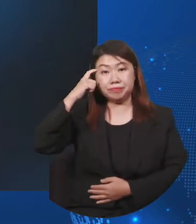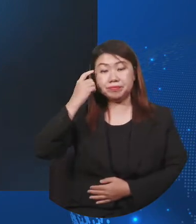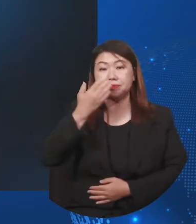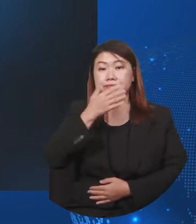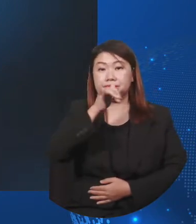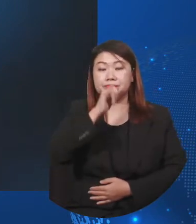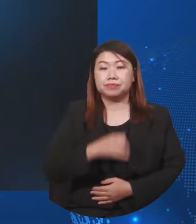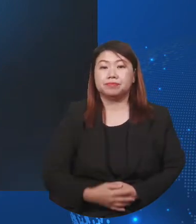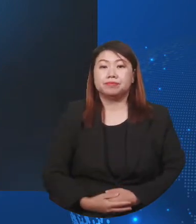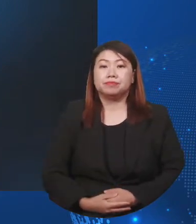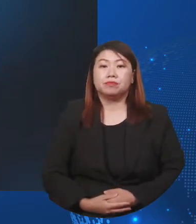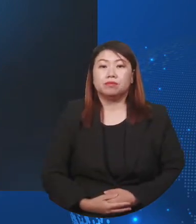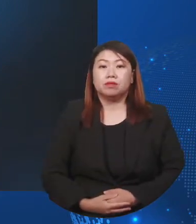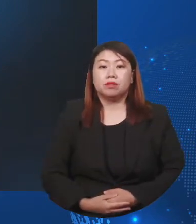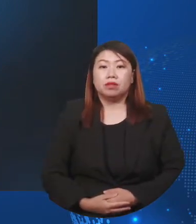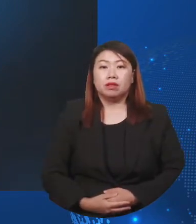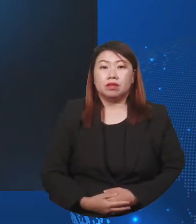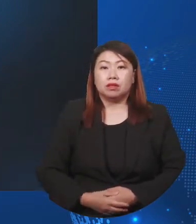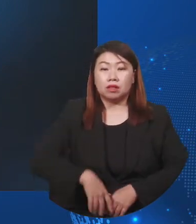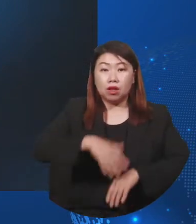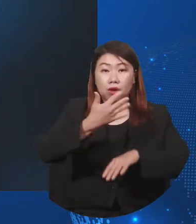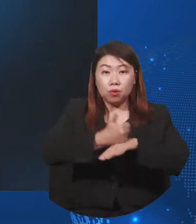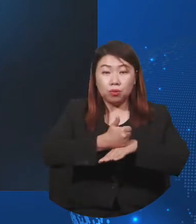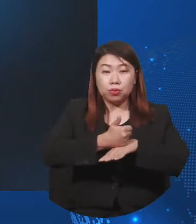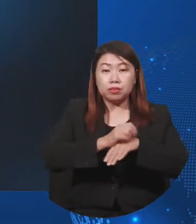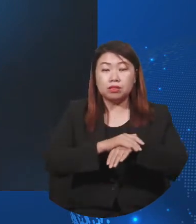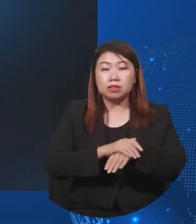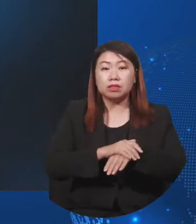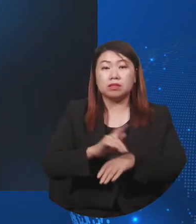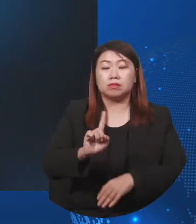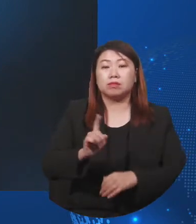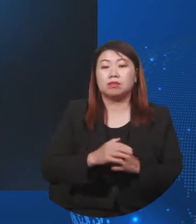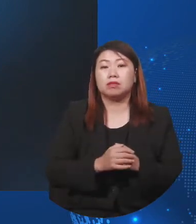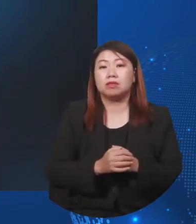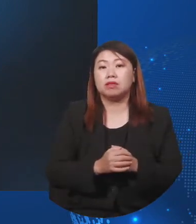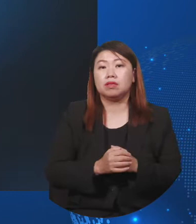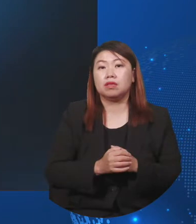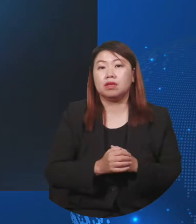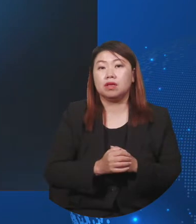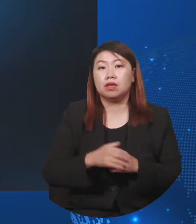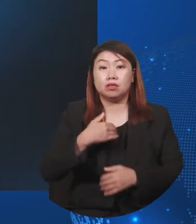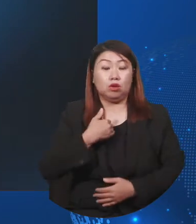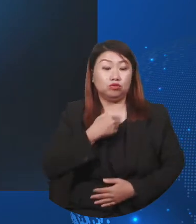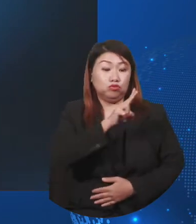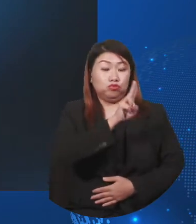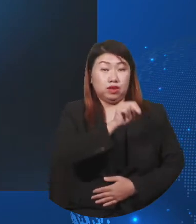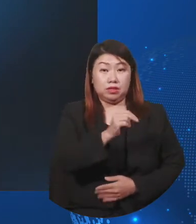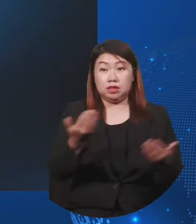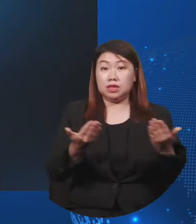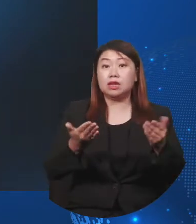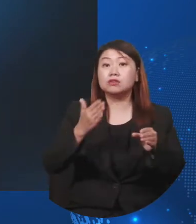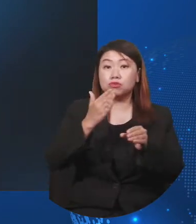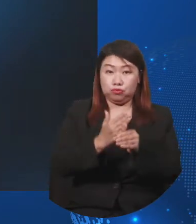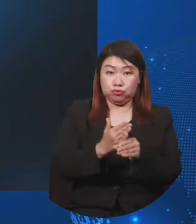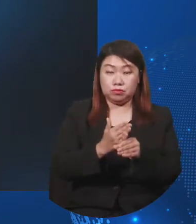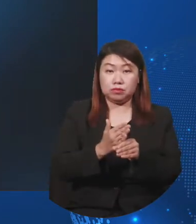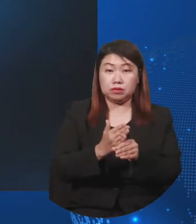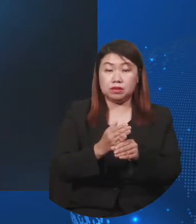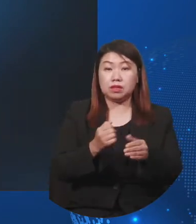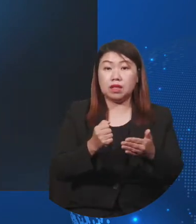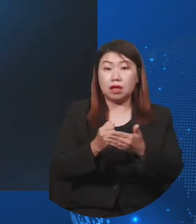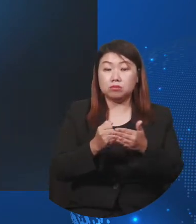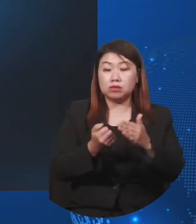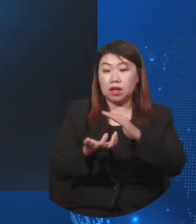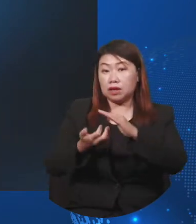think since I come from United Nations, let me quote the UNSG again. He highlighted now it is the